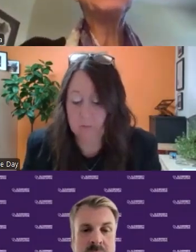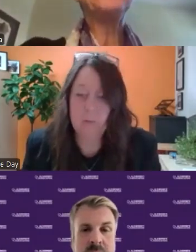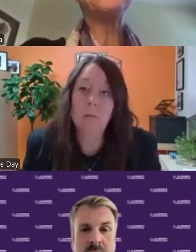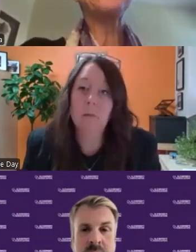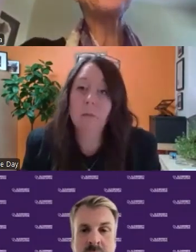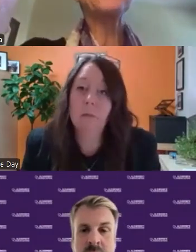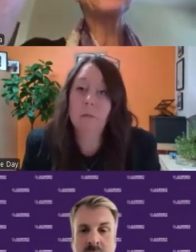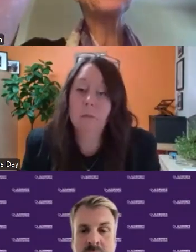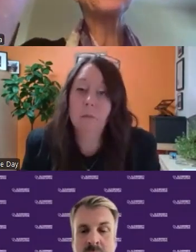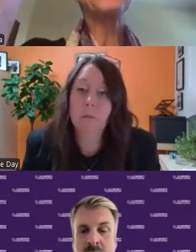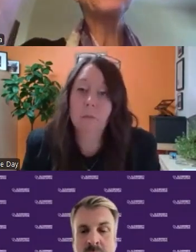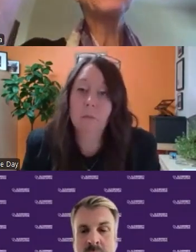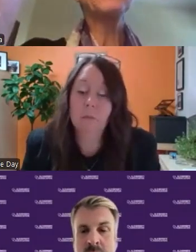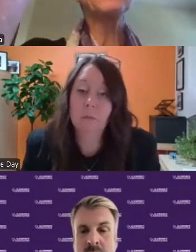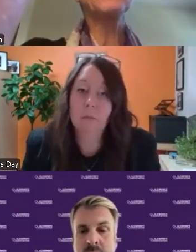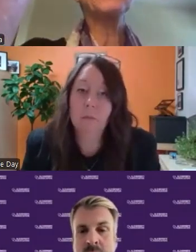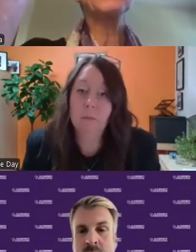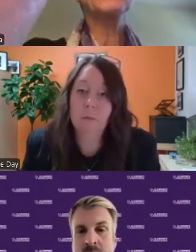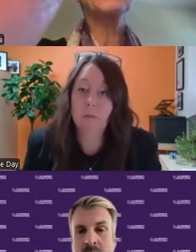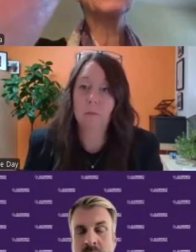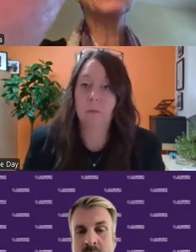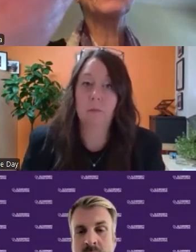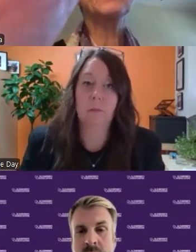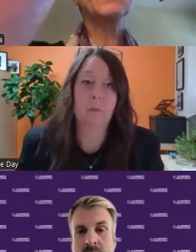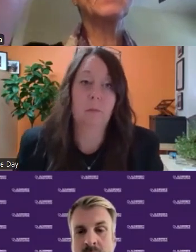or comments?